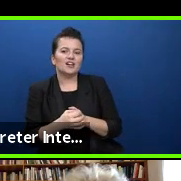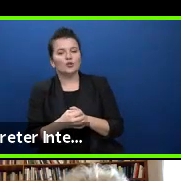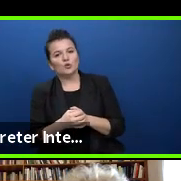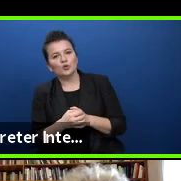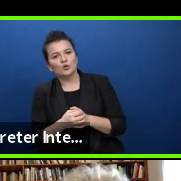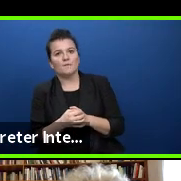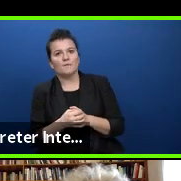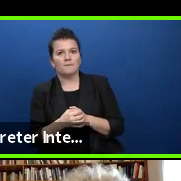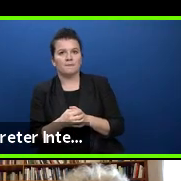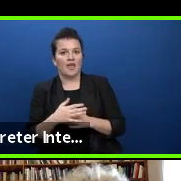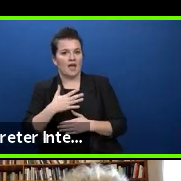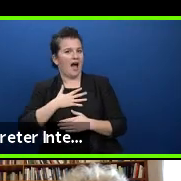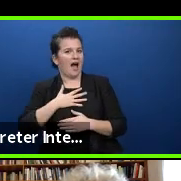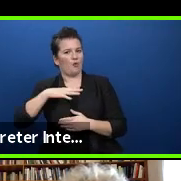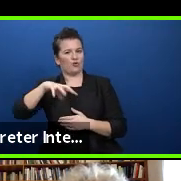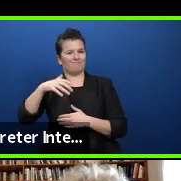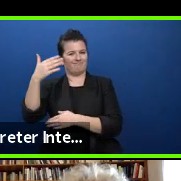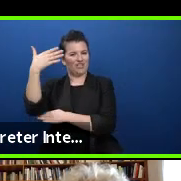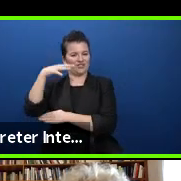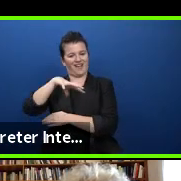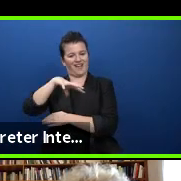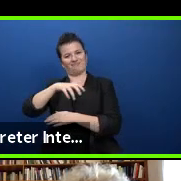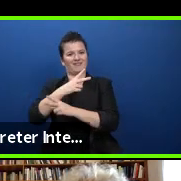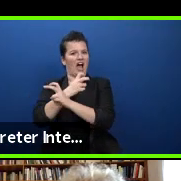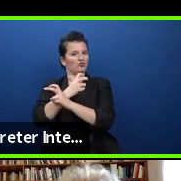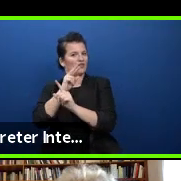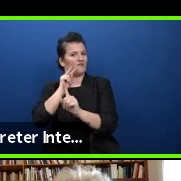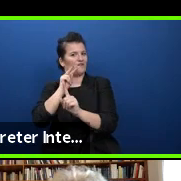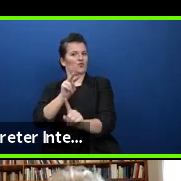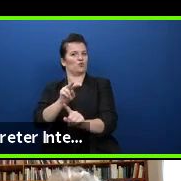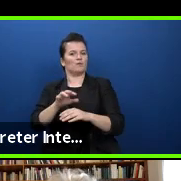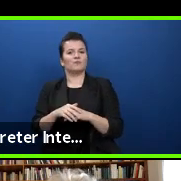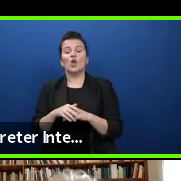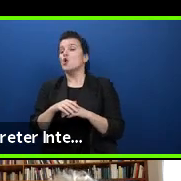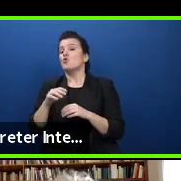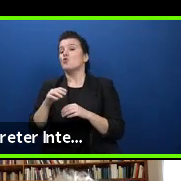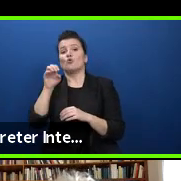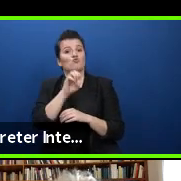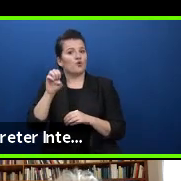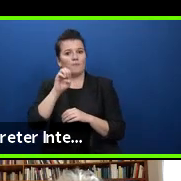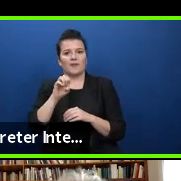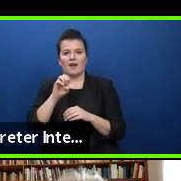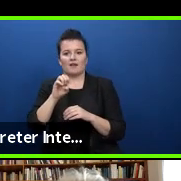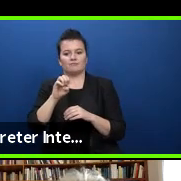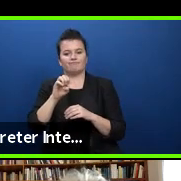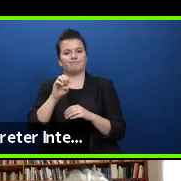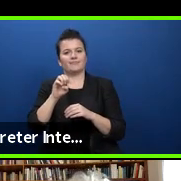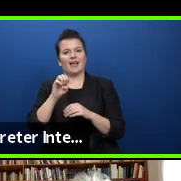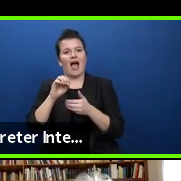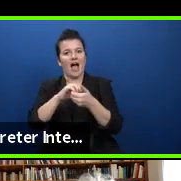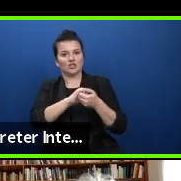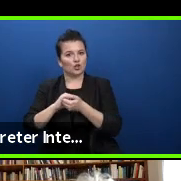From our national perspectives, and the European Association of Independent Performing Arts gathers all of these